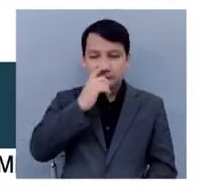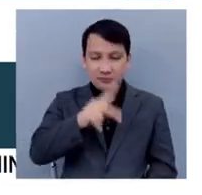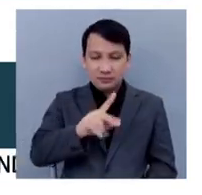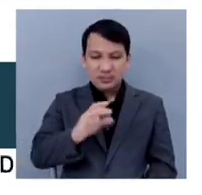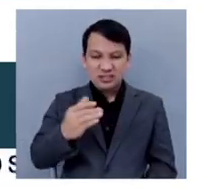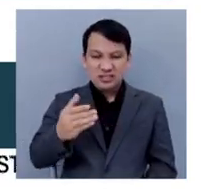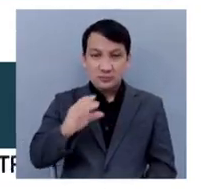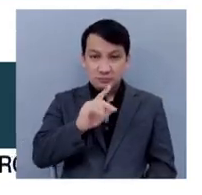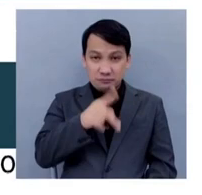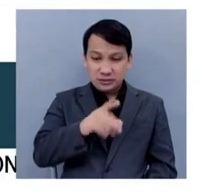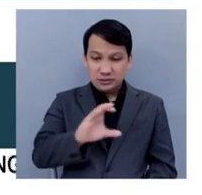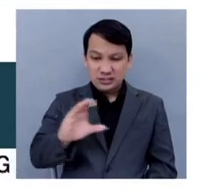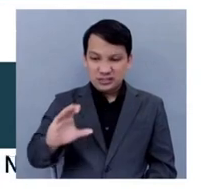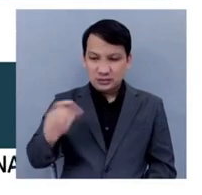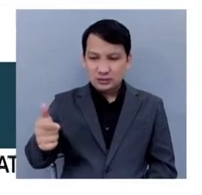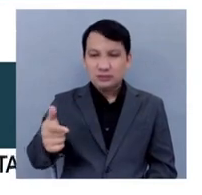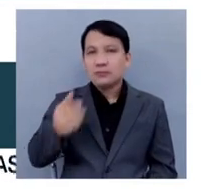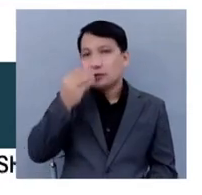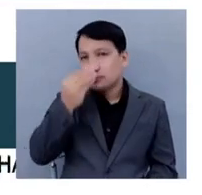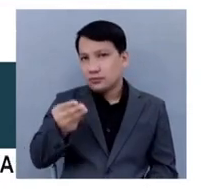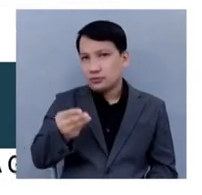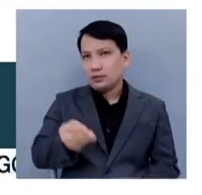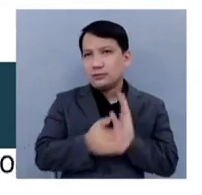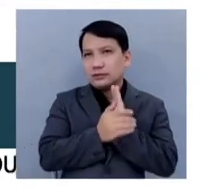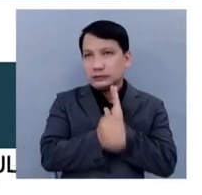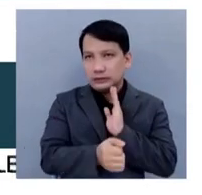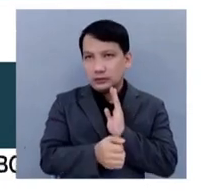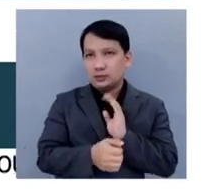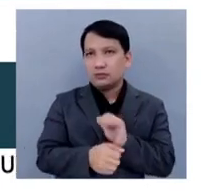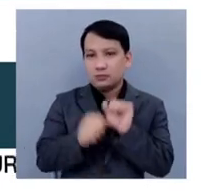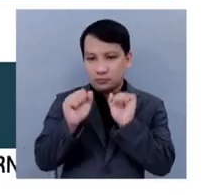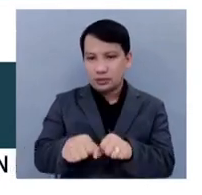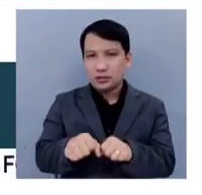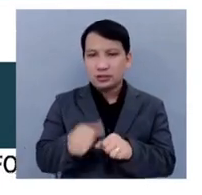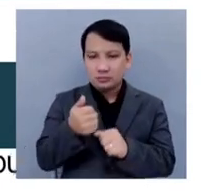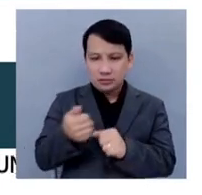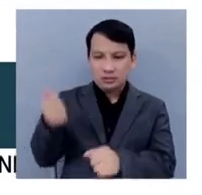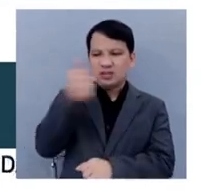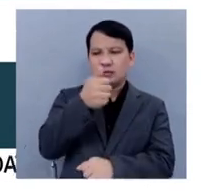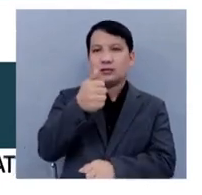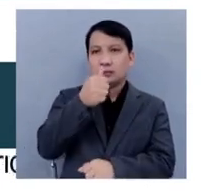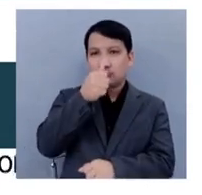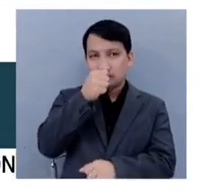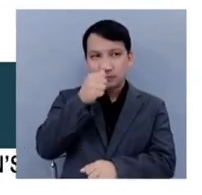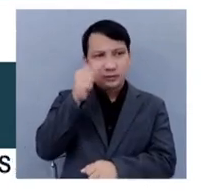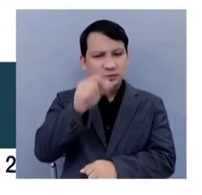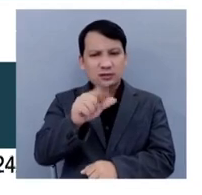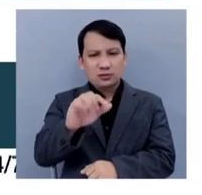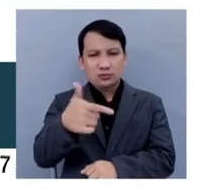existed, you've had a few credible commissioners, chairmen, Longa, Yorak,